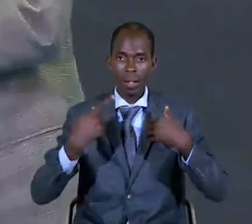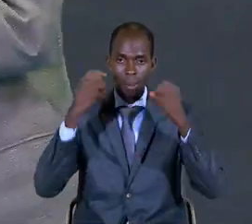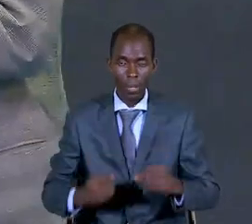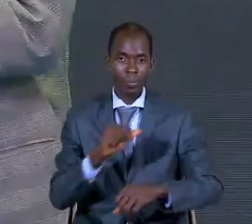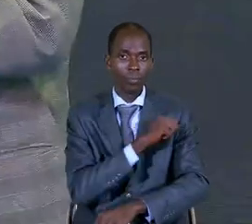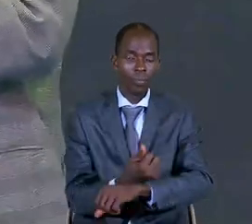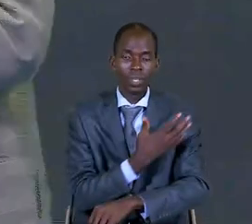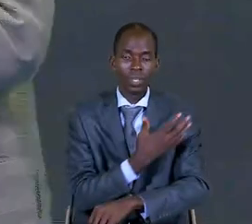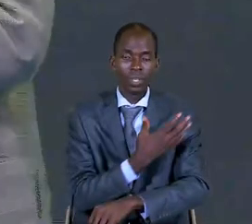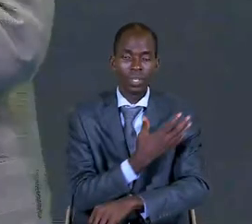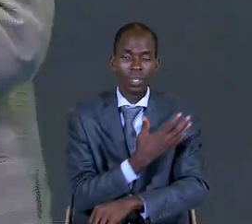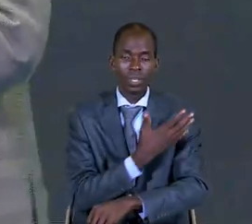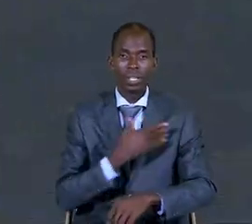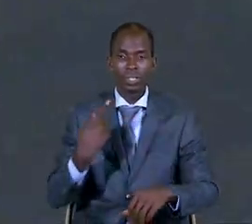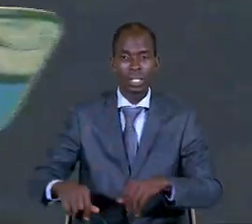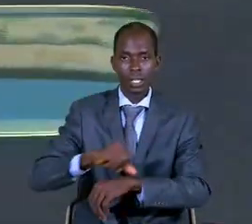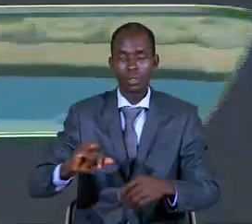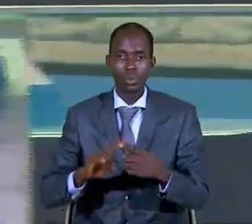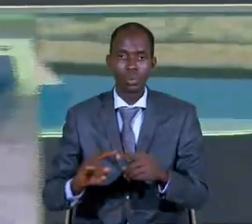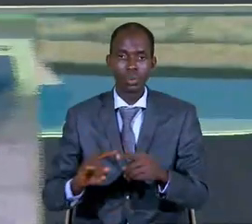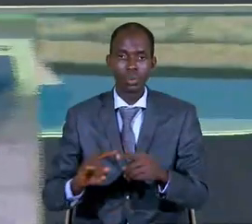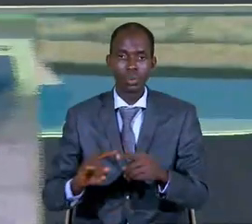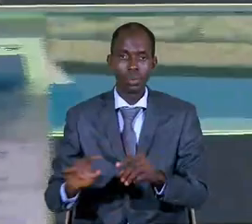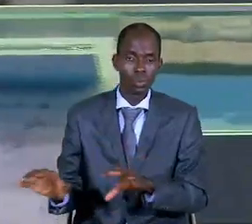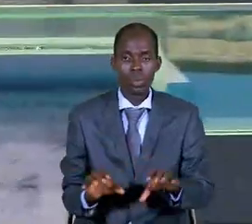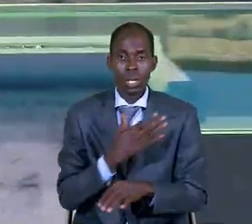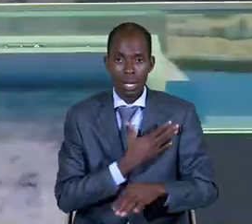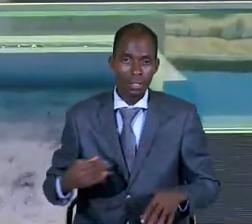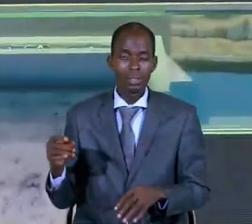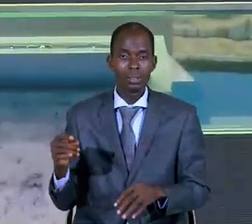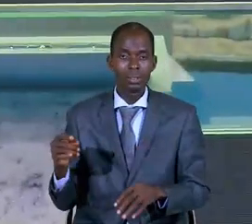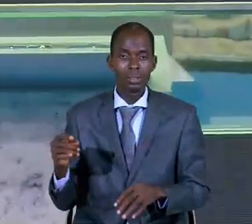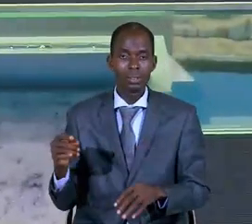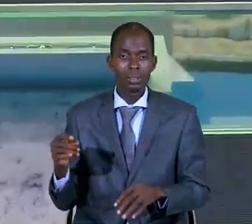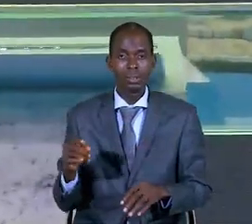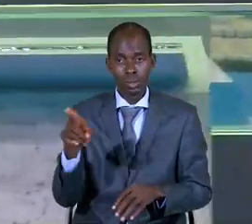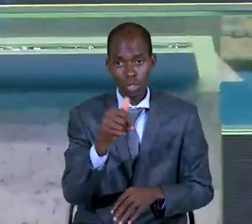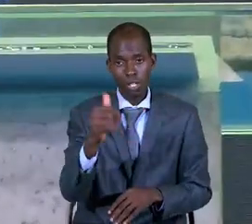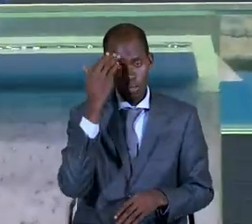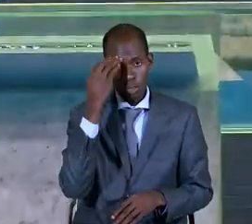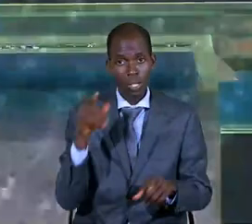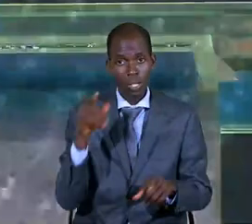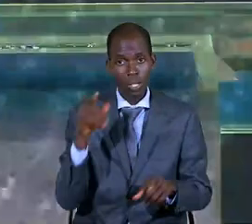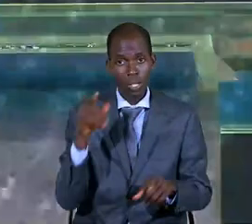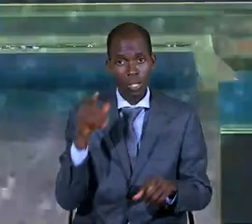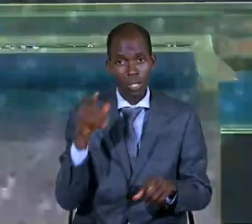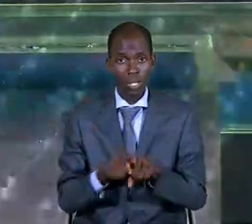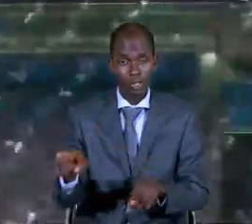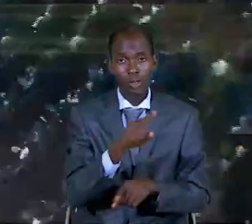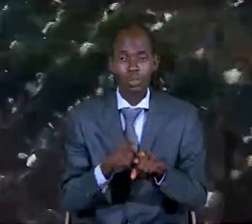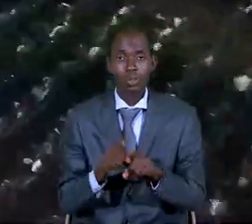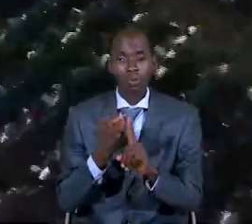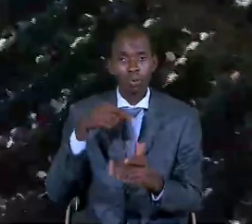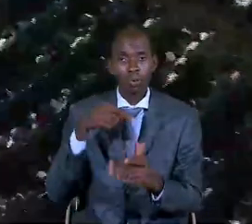the anointing to do, as ye yourselves also know, as you yourself for